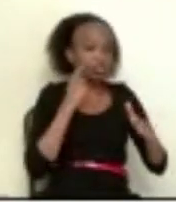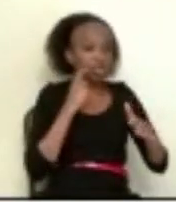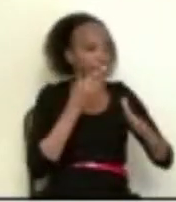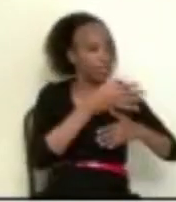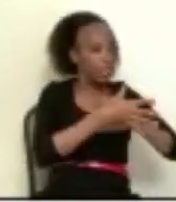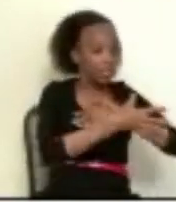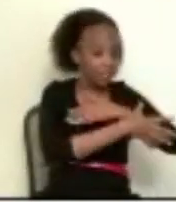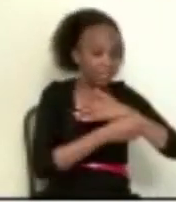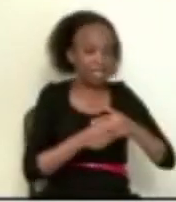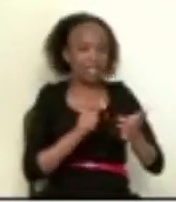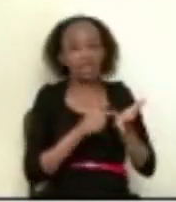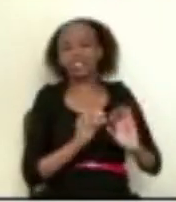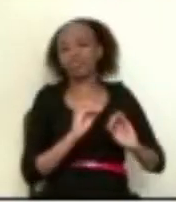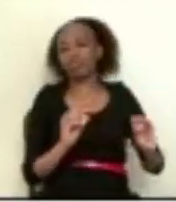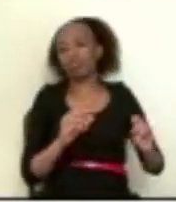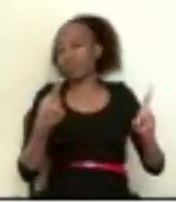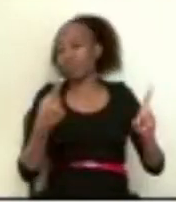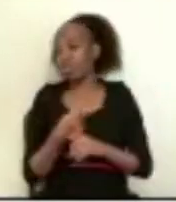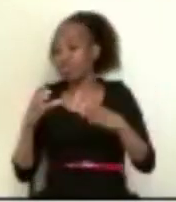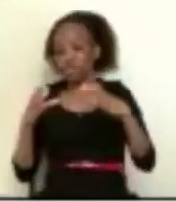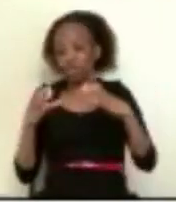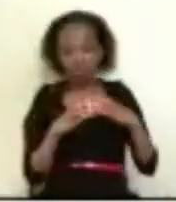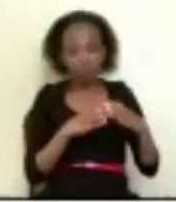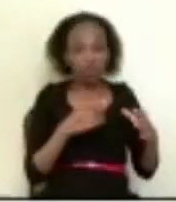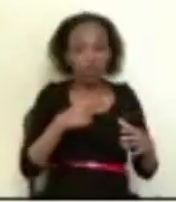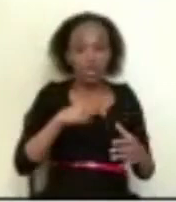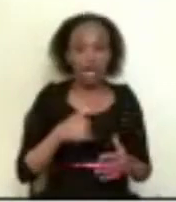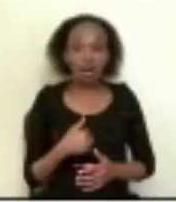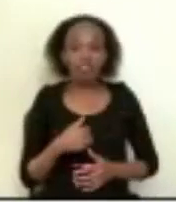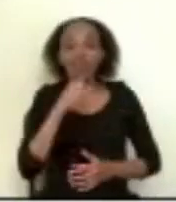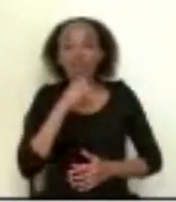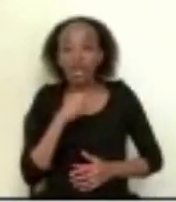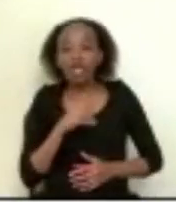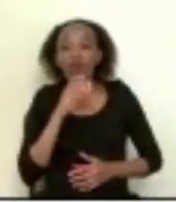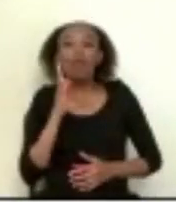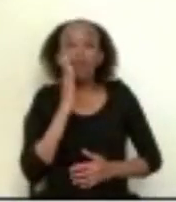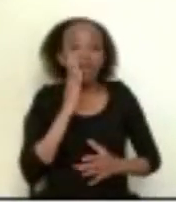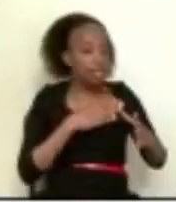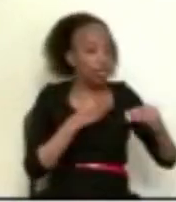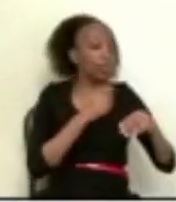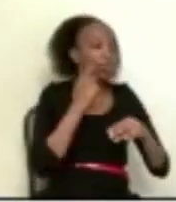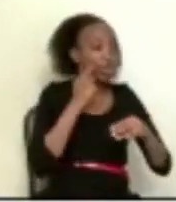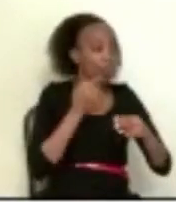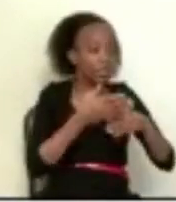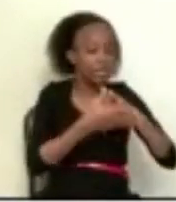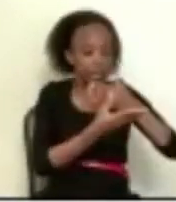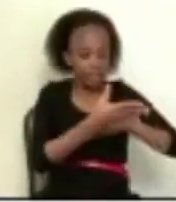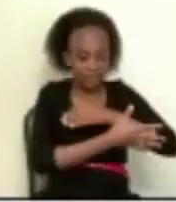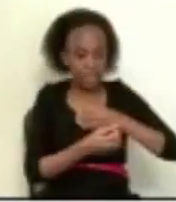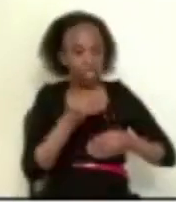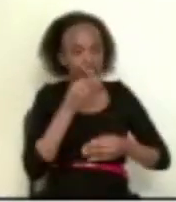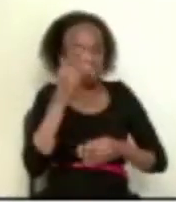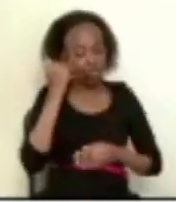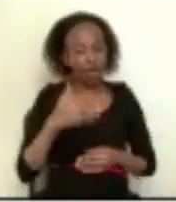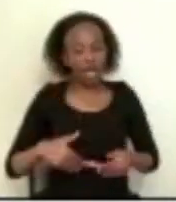stealing rice. We had grandmothers going into malls stealing rice, stealing food because they were hungry.